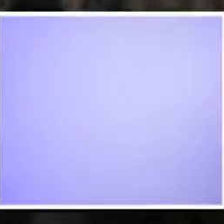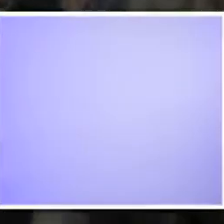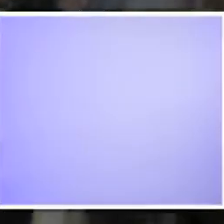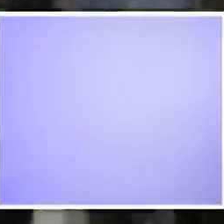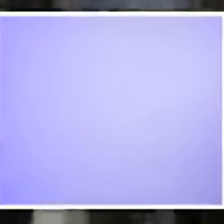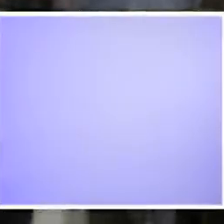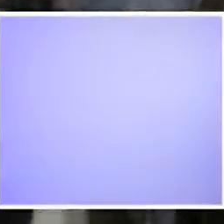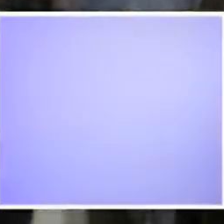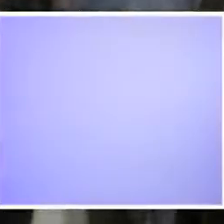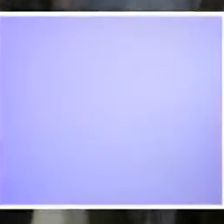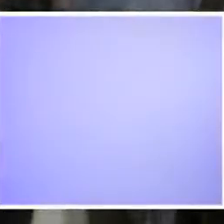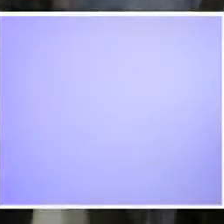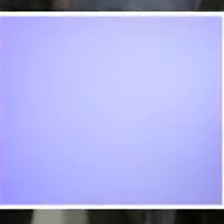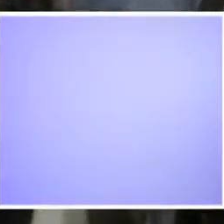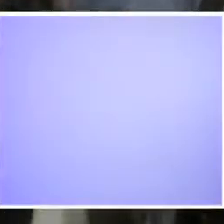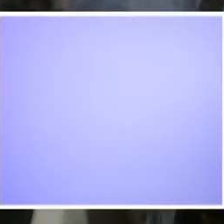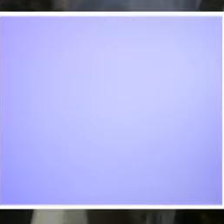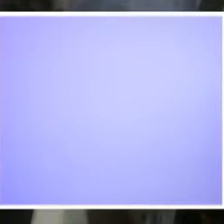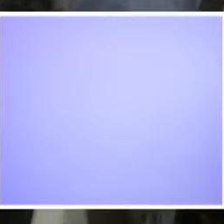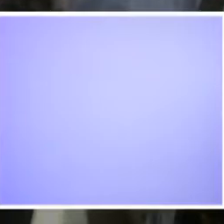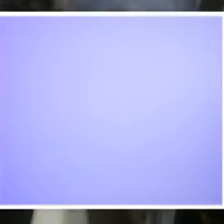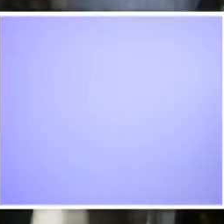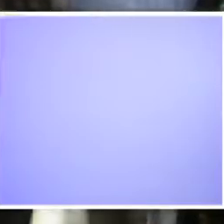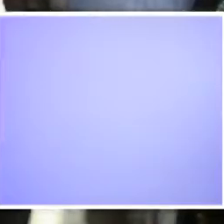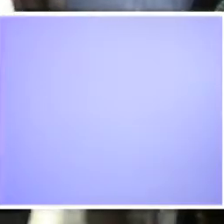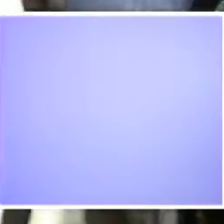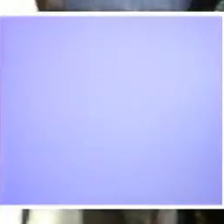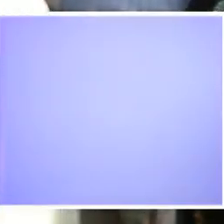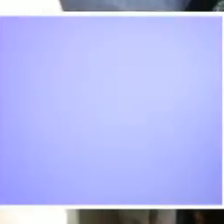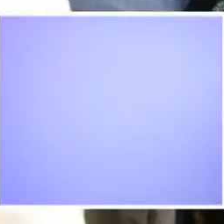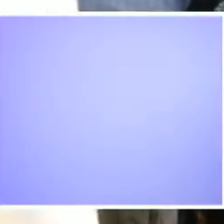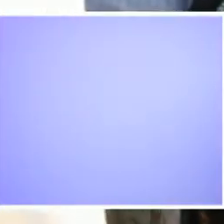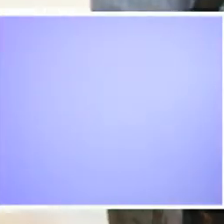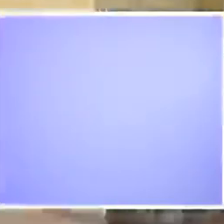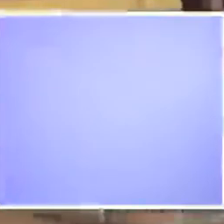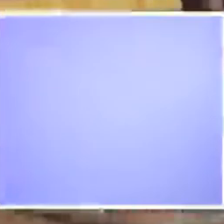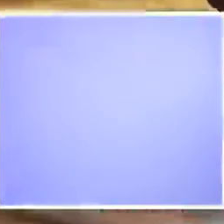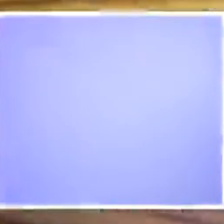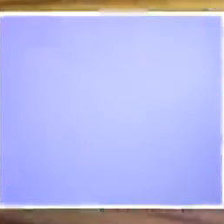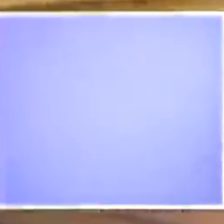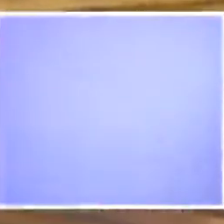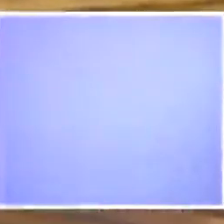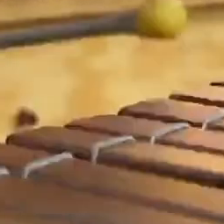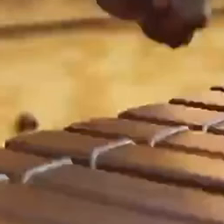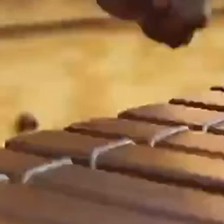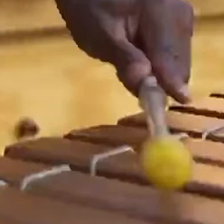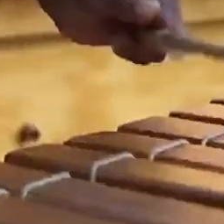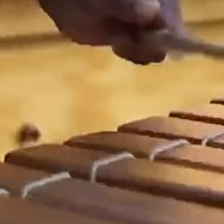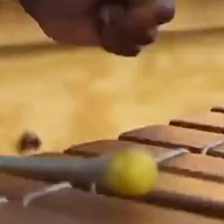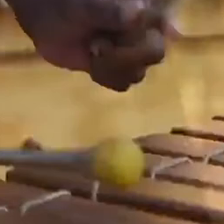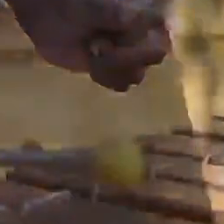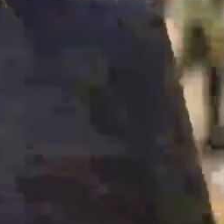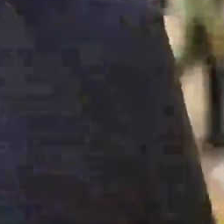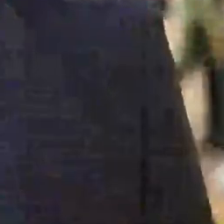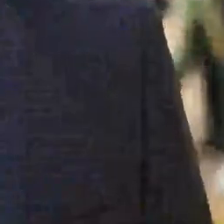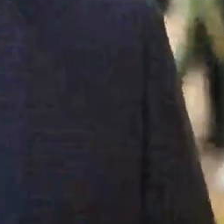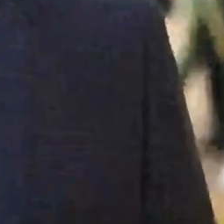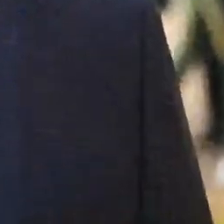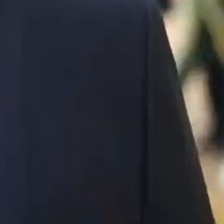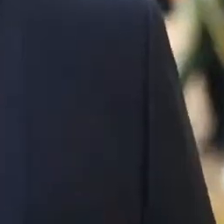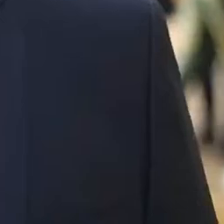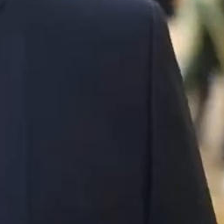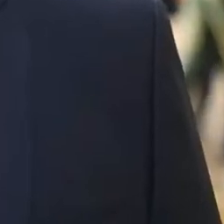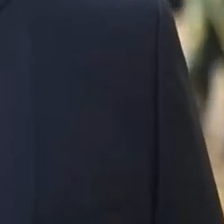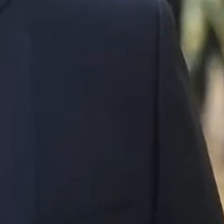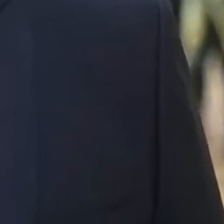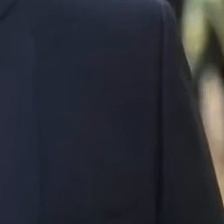please. We are going to, sorry to interrupt you. I have just one last item.